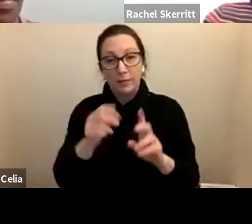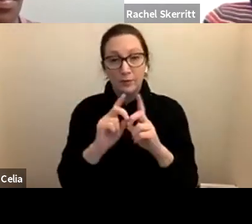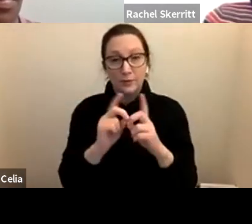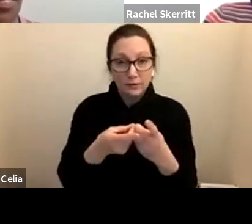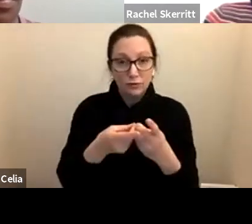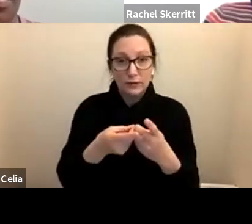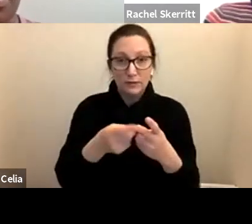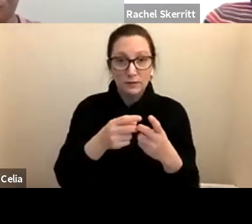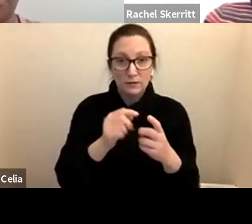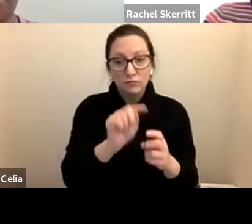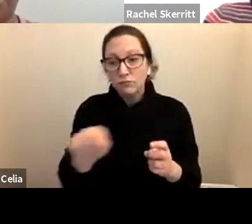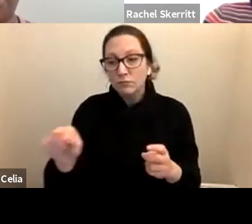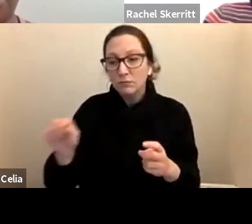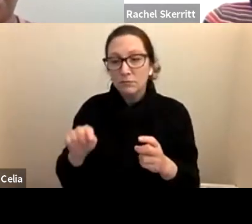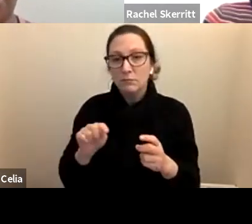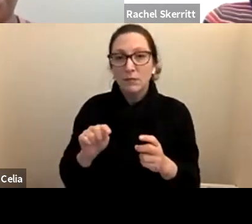to